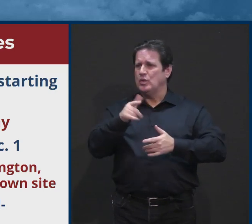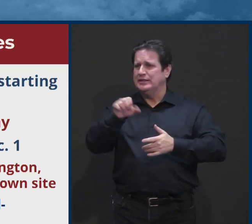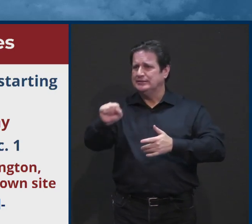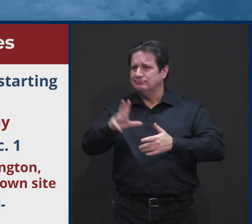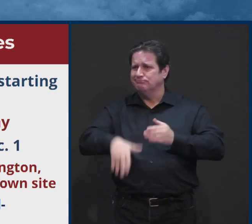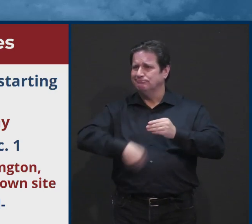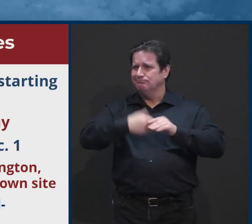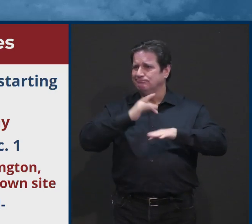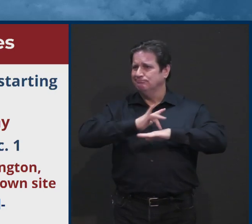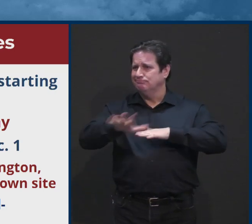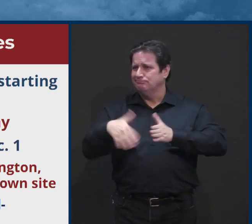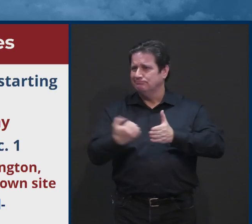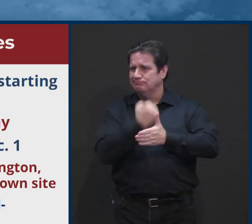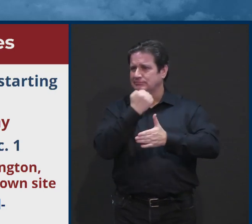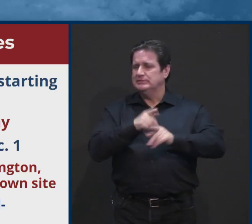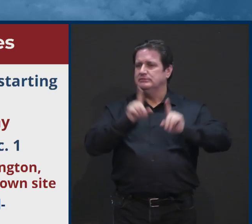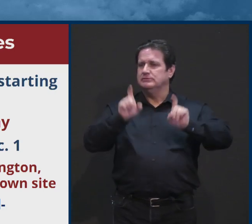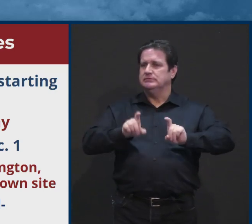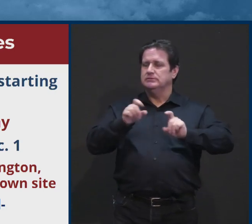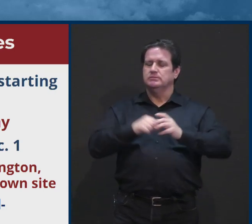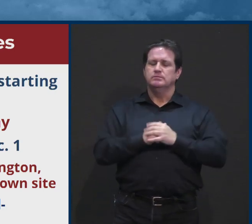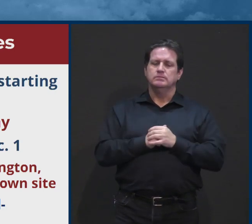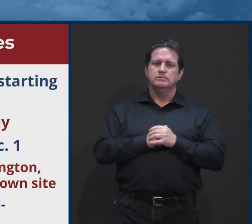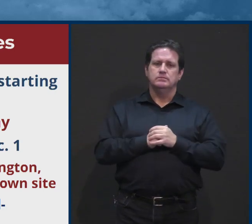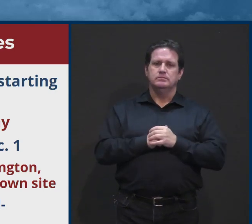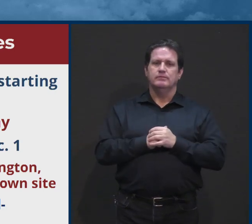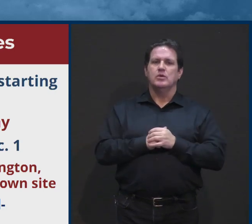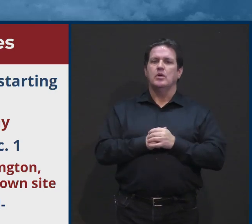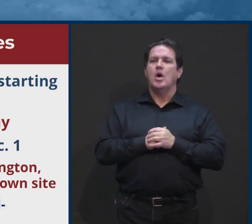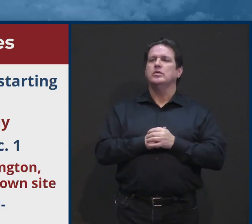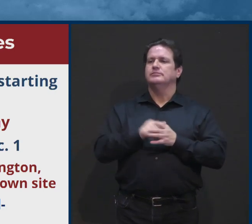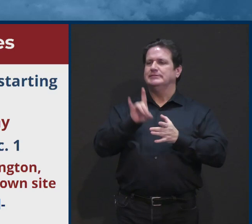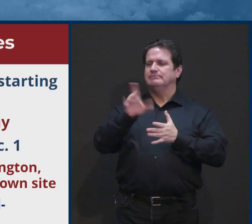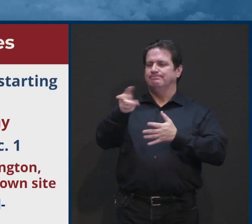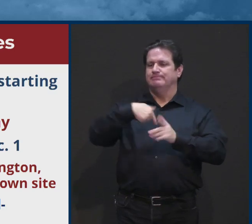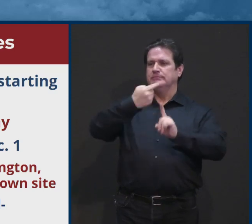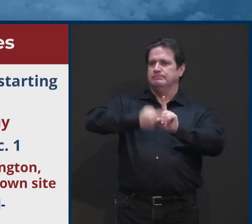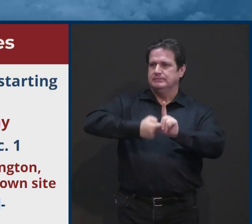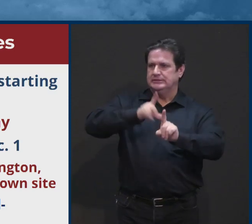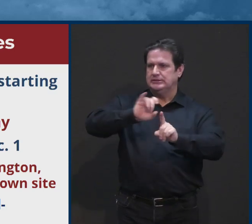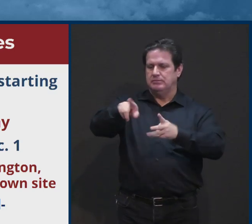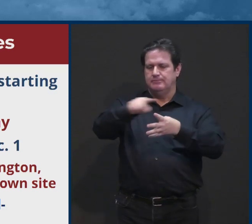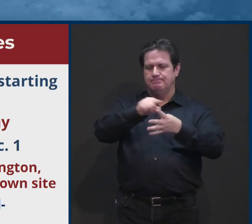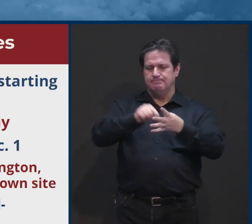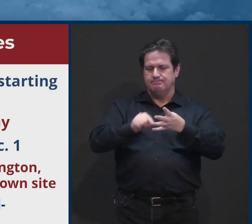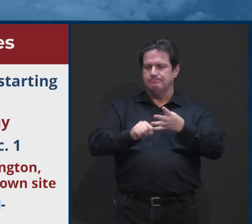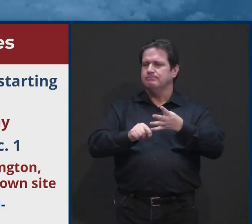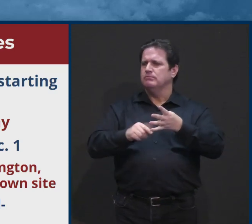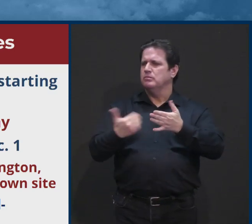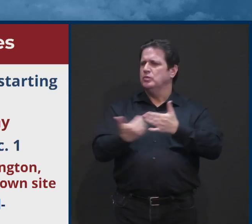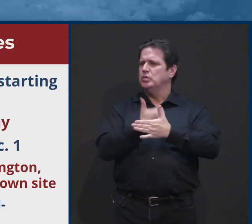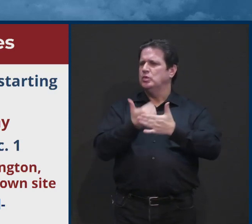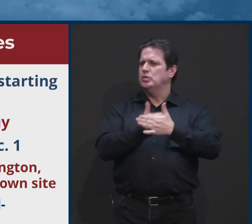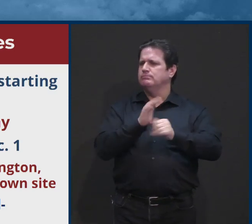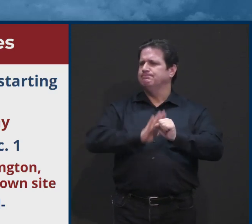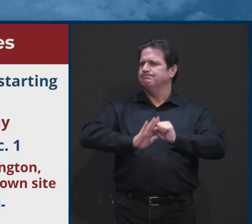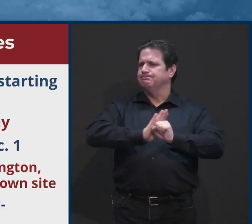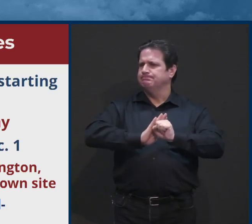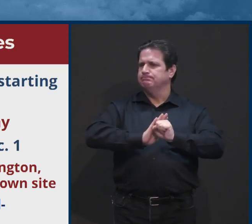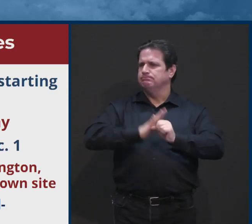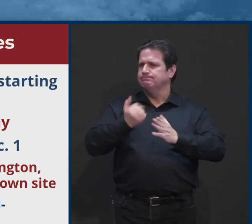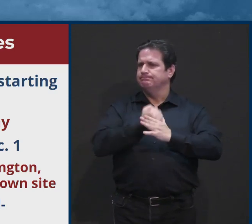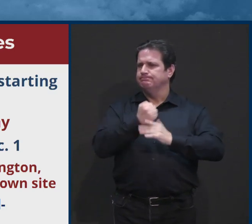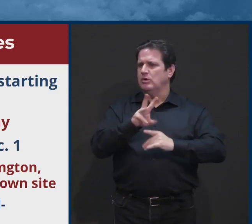also discussing adding more sites in mid-December. So just keep that in mind if you want to do Walgreens testing. Make sure you